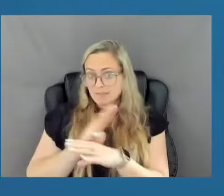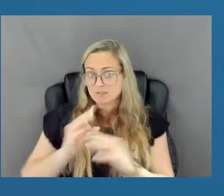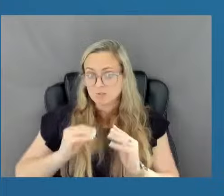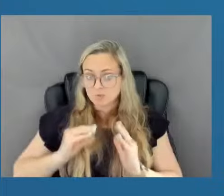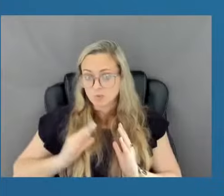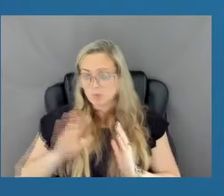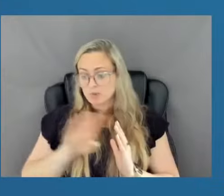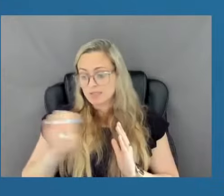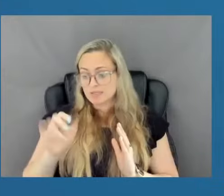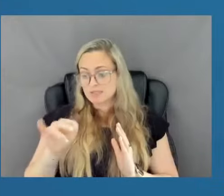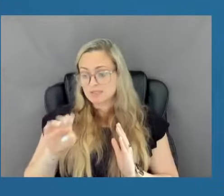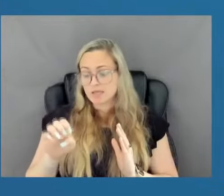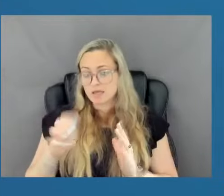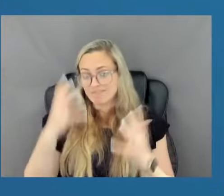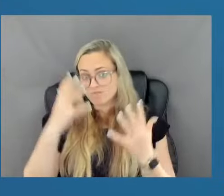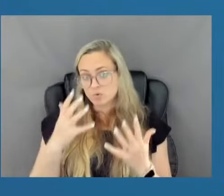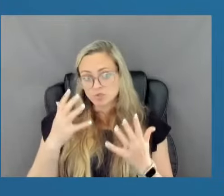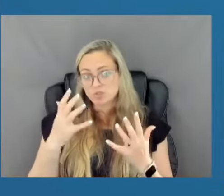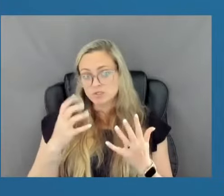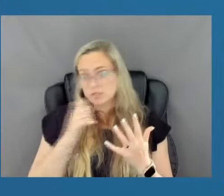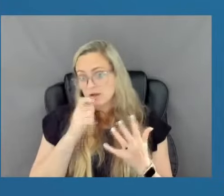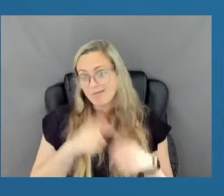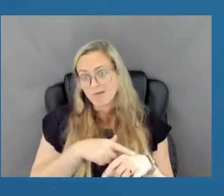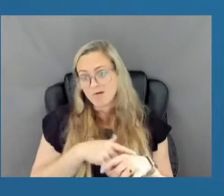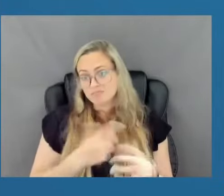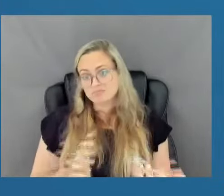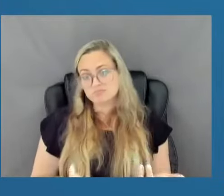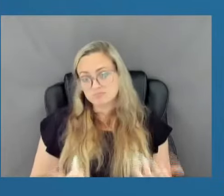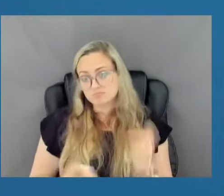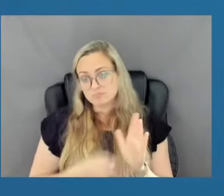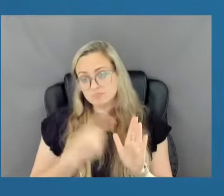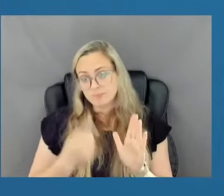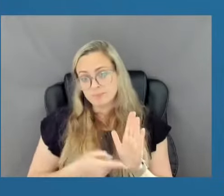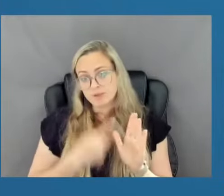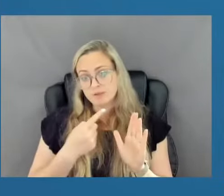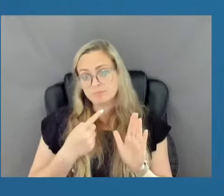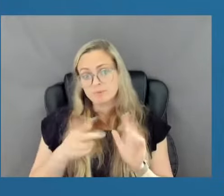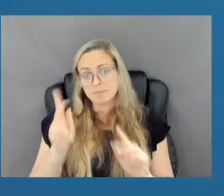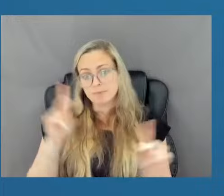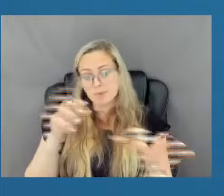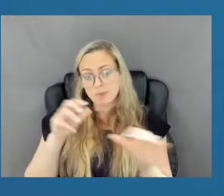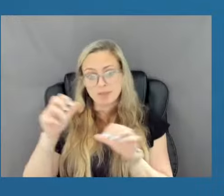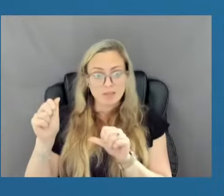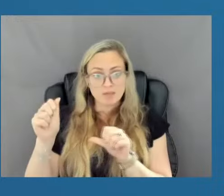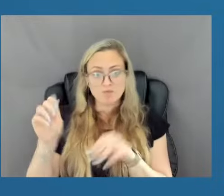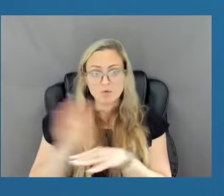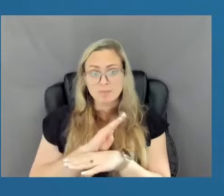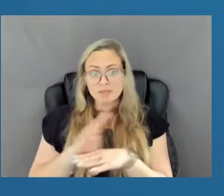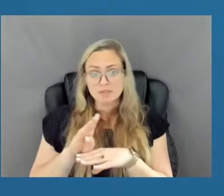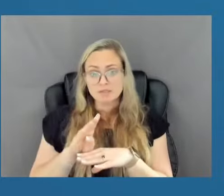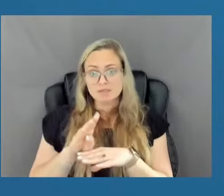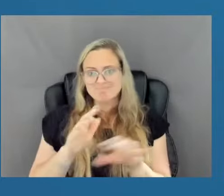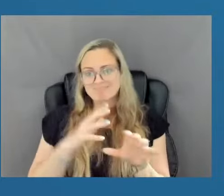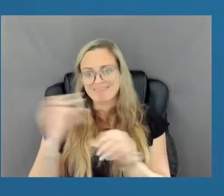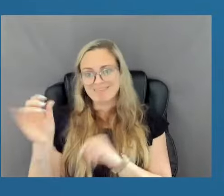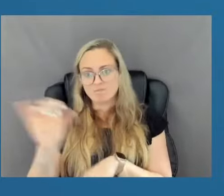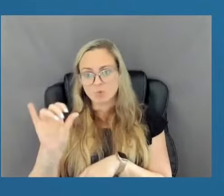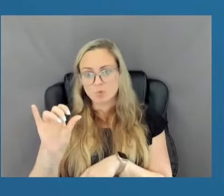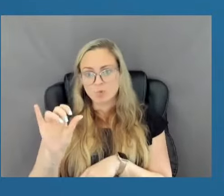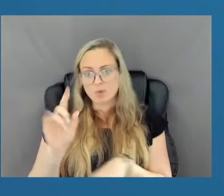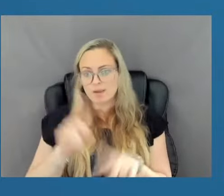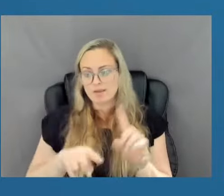East Side, unfortunately, isn't a long one. And sometimes after people leave, their businesses leave with them, and they're not able to